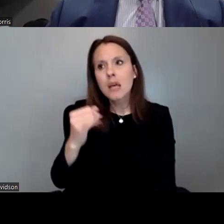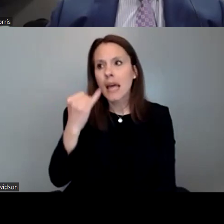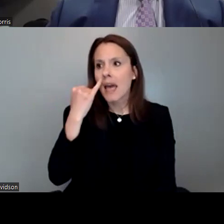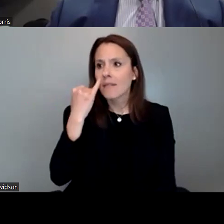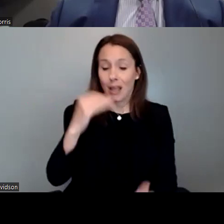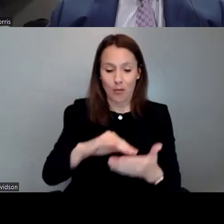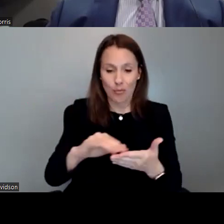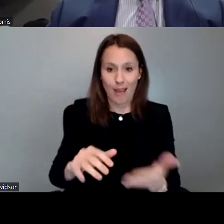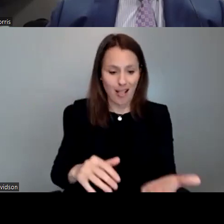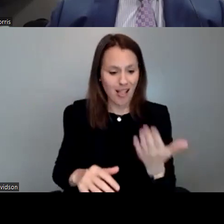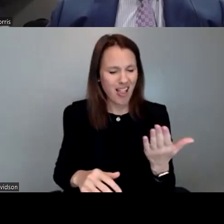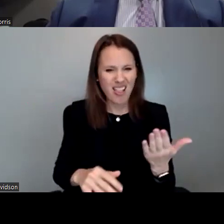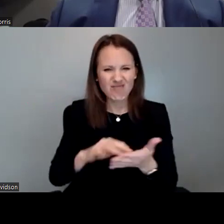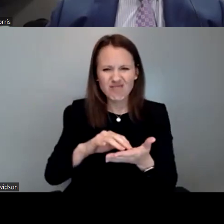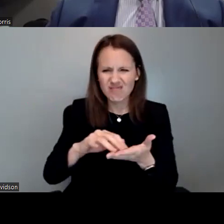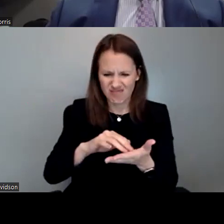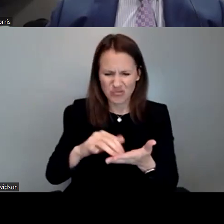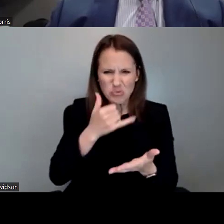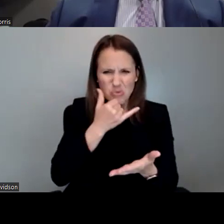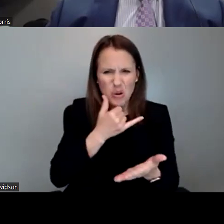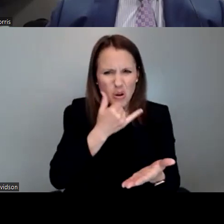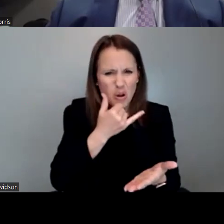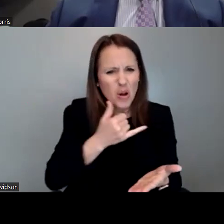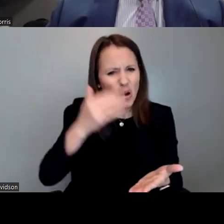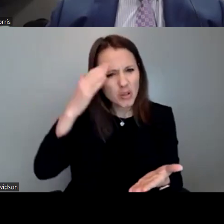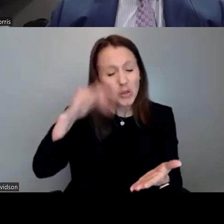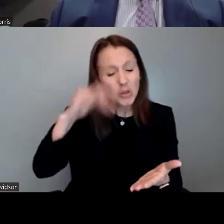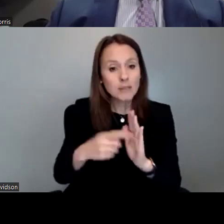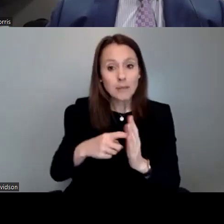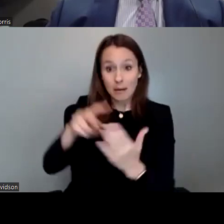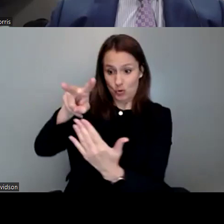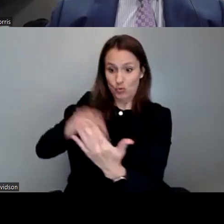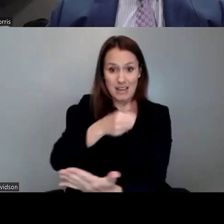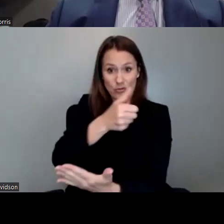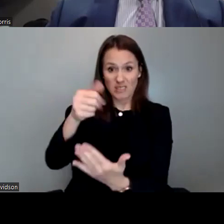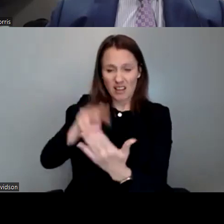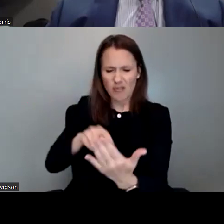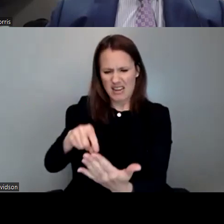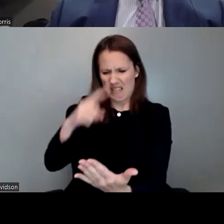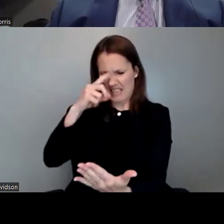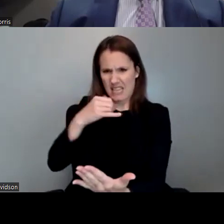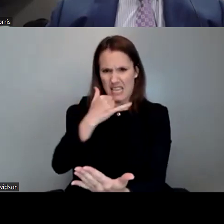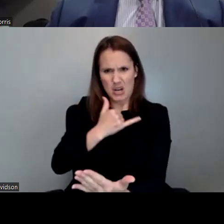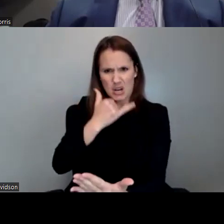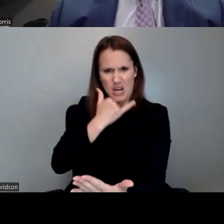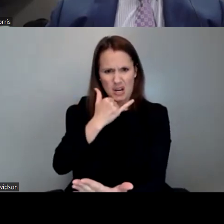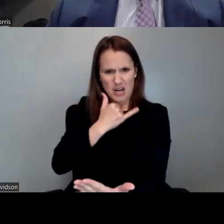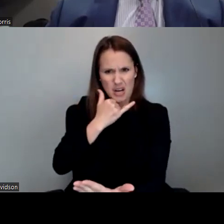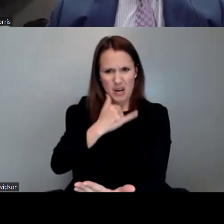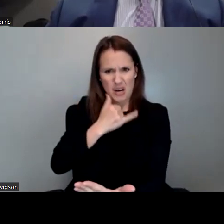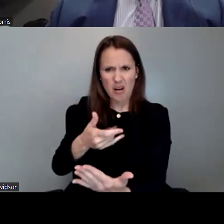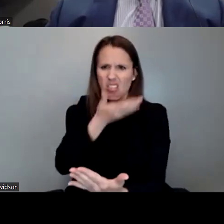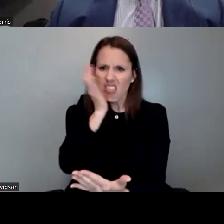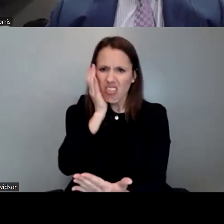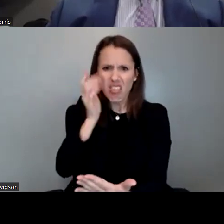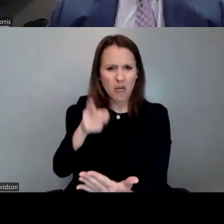Braille that doesn't read correctly. You know how sometimes you get something to print and it's like, man, this is really messy print, or I can't understand